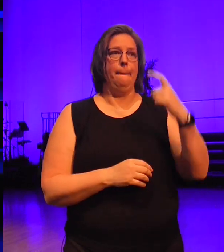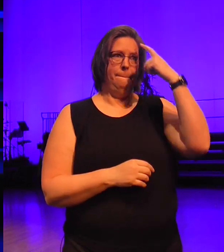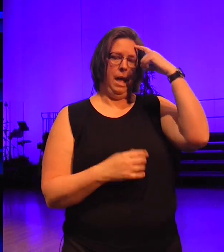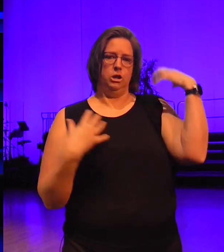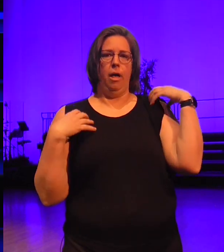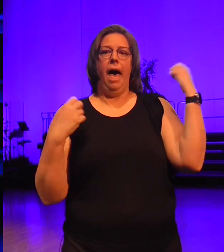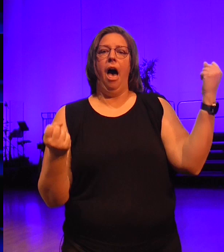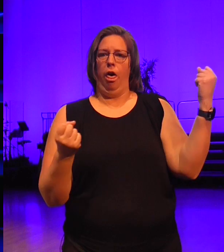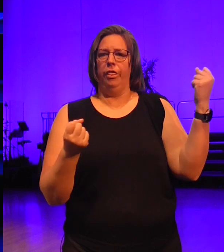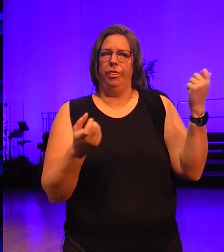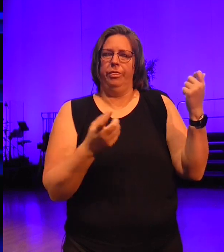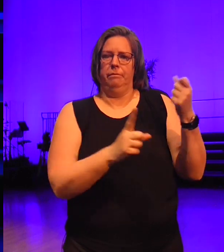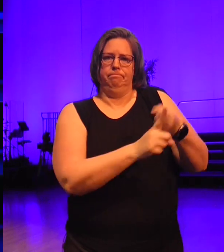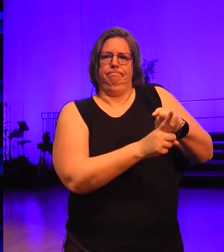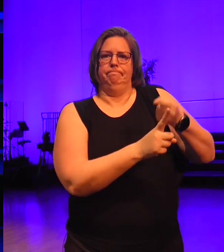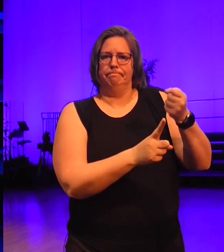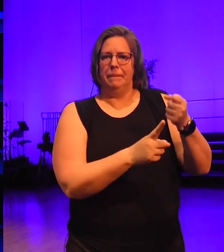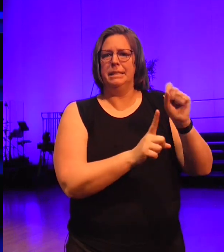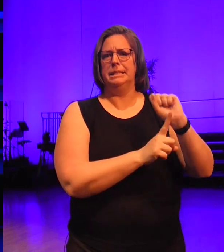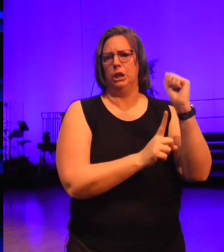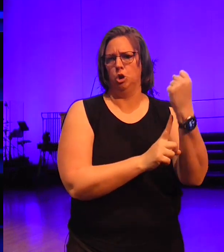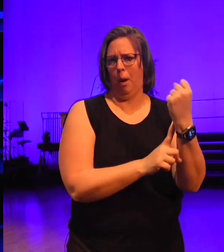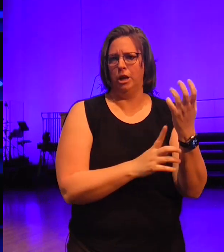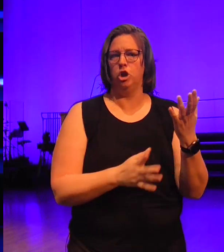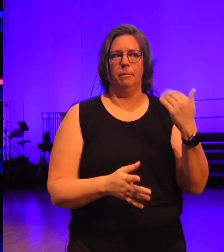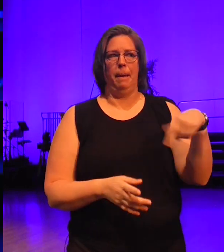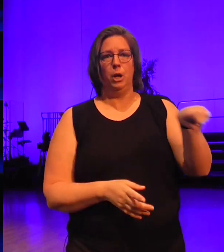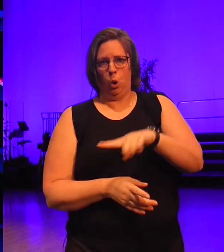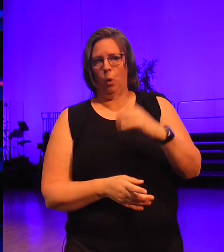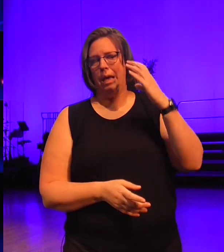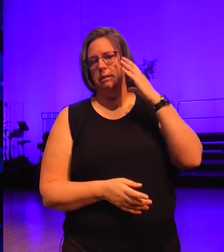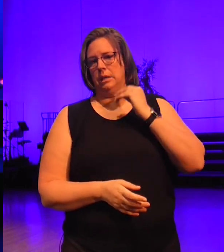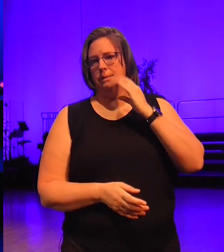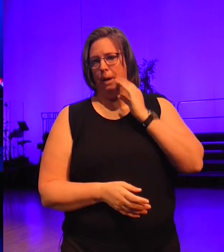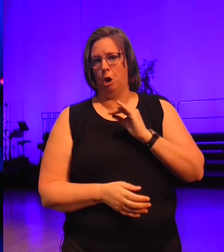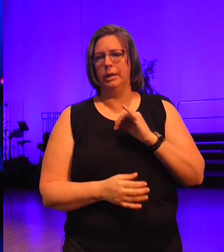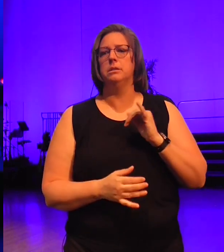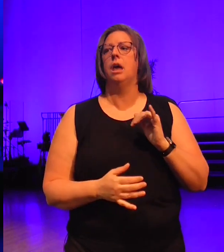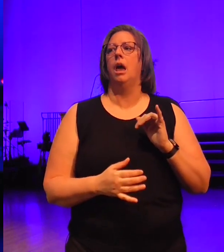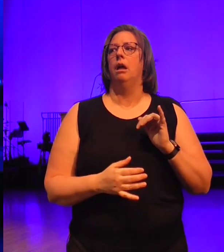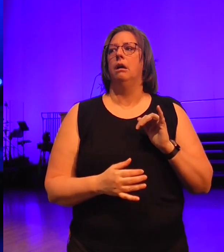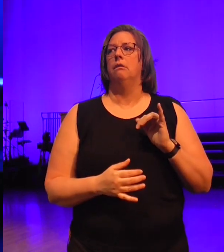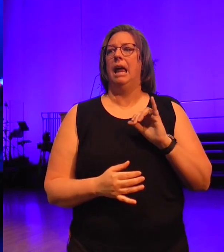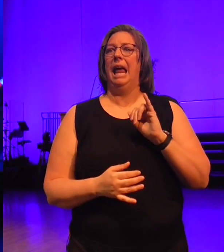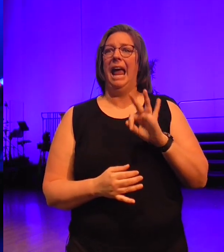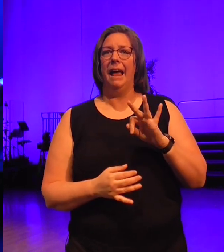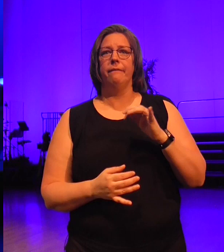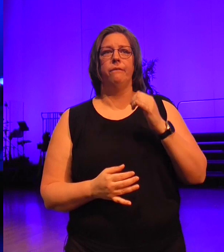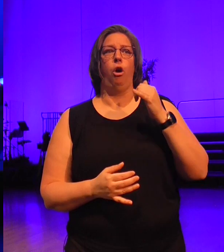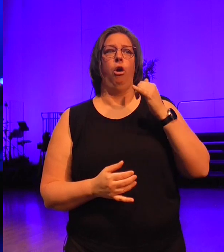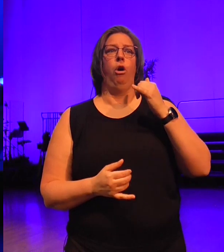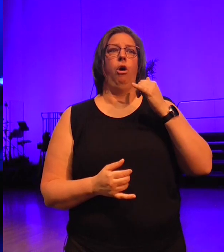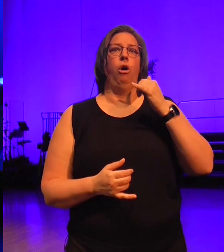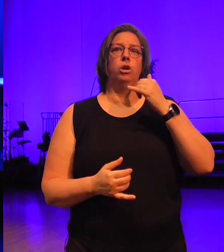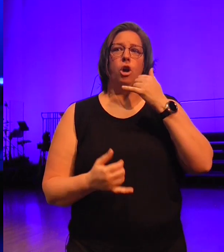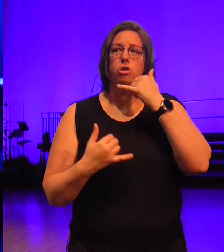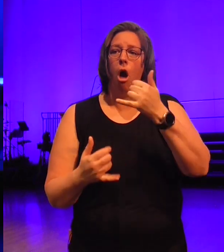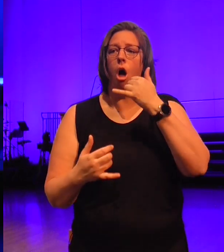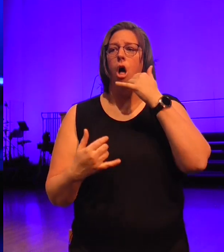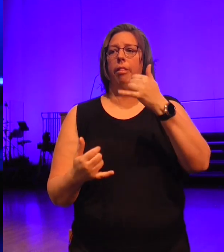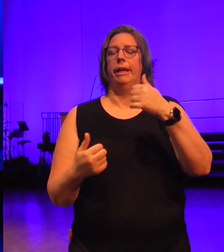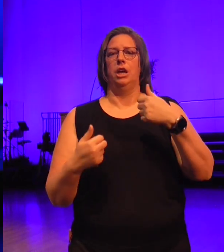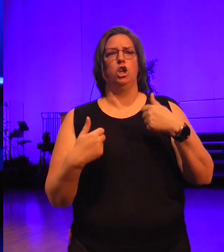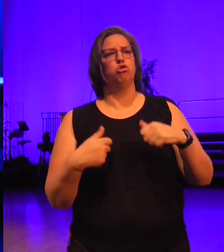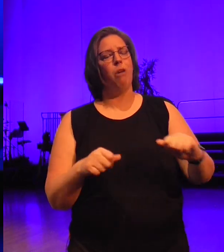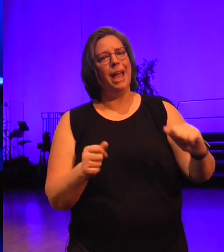up, and it was at that point, perhaps you've had this experience in your relationships where even if you were calling and trying to practice forgiveness and love, it would just